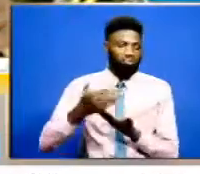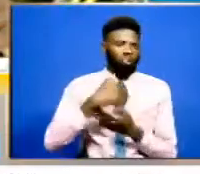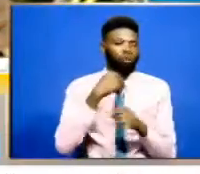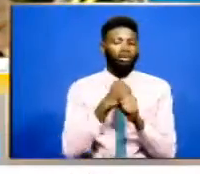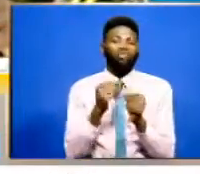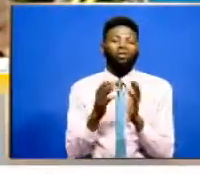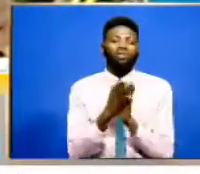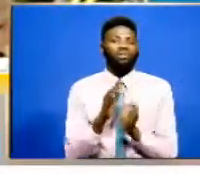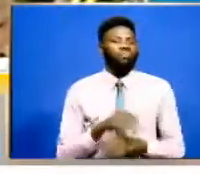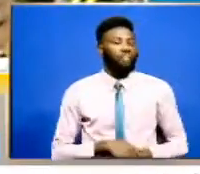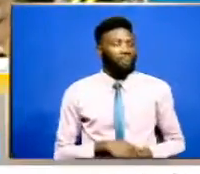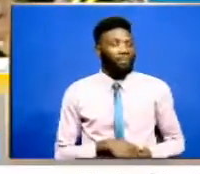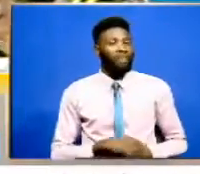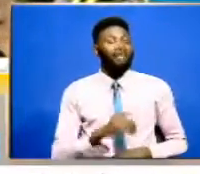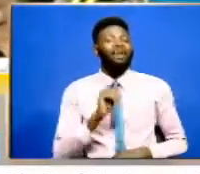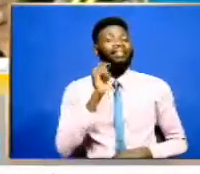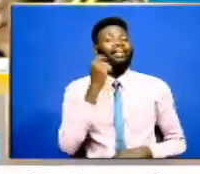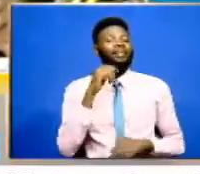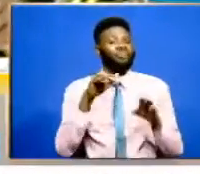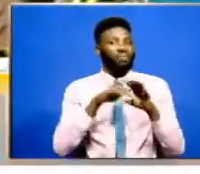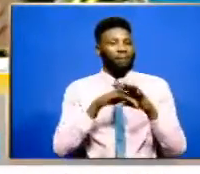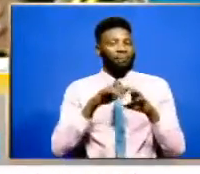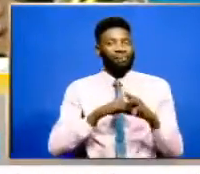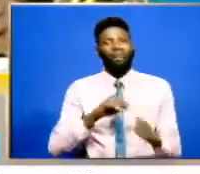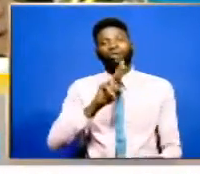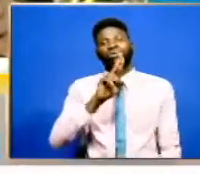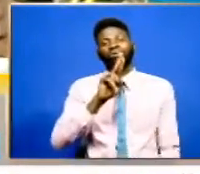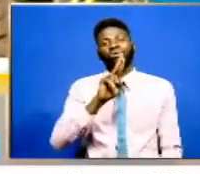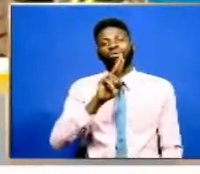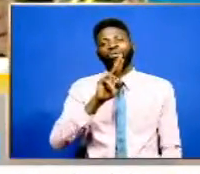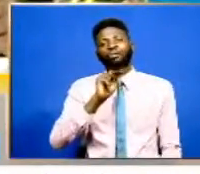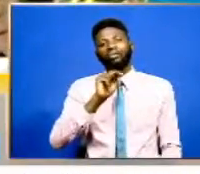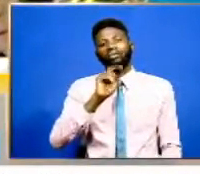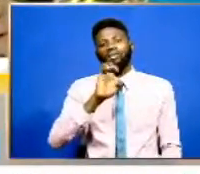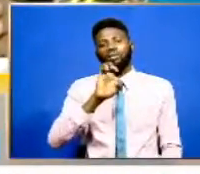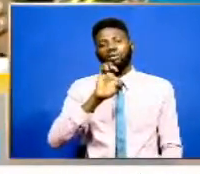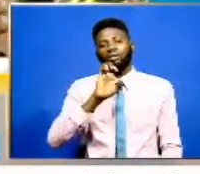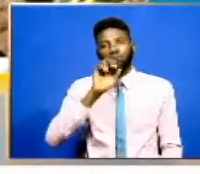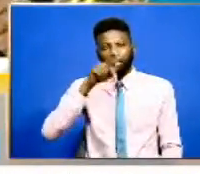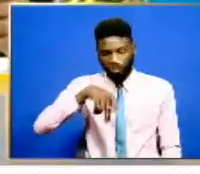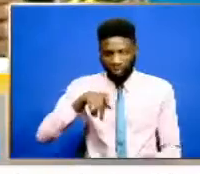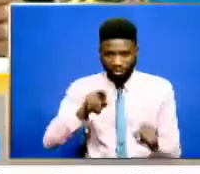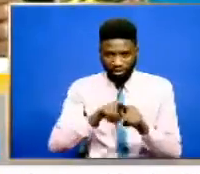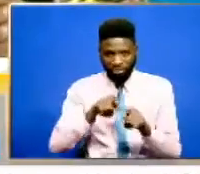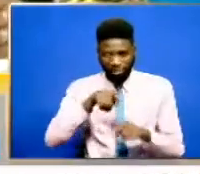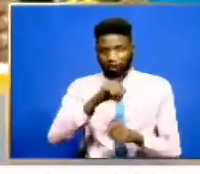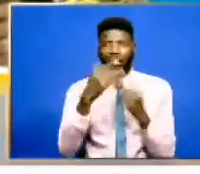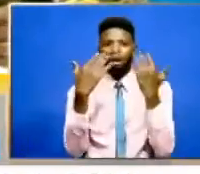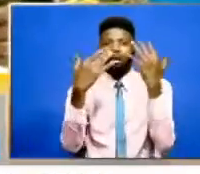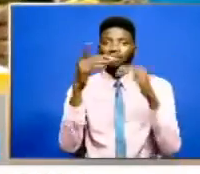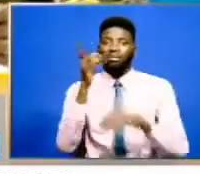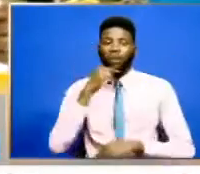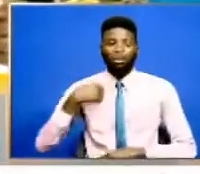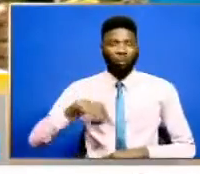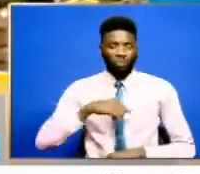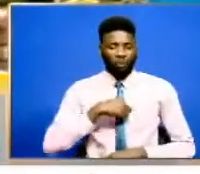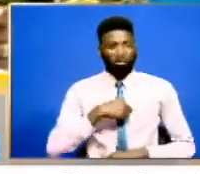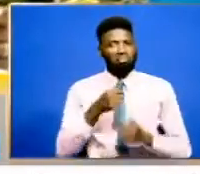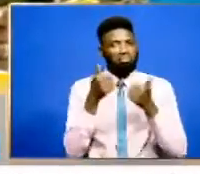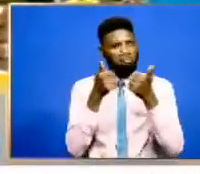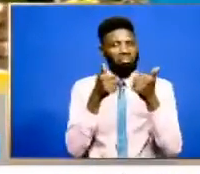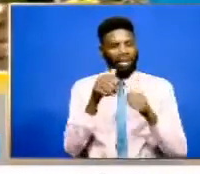about UNEP, and as you've said that we are actually on the right track when it comes to matters conservation, but a lot